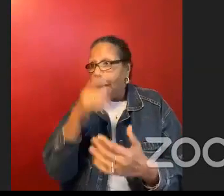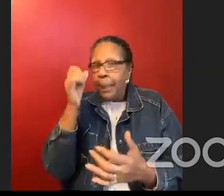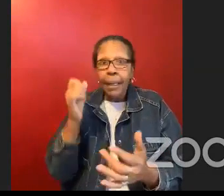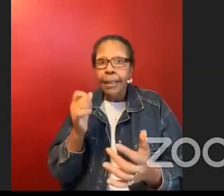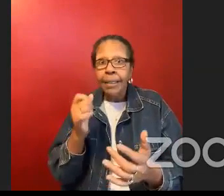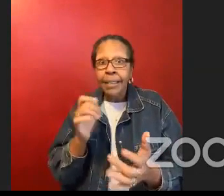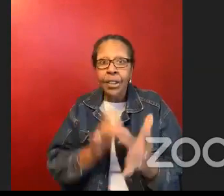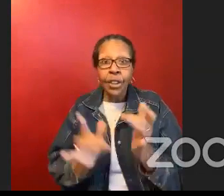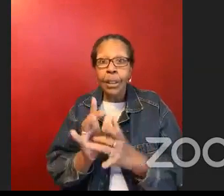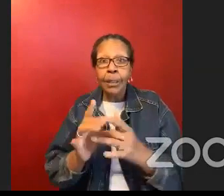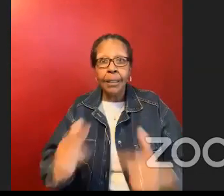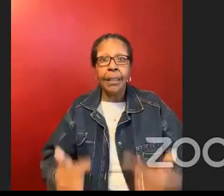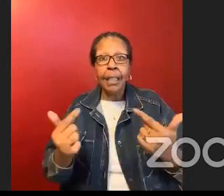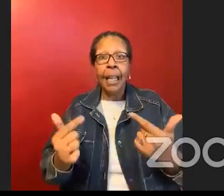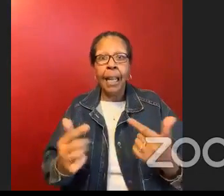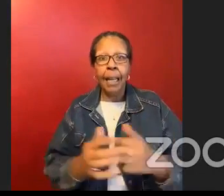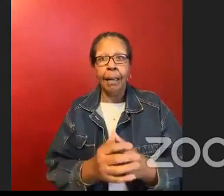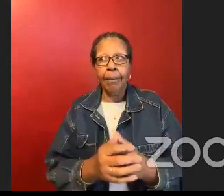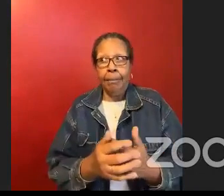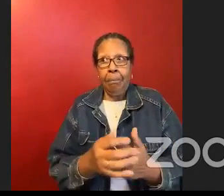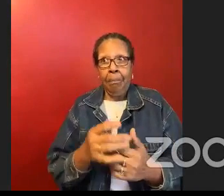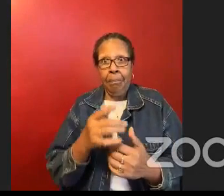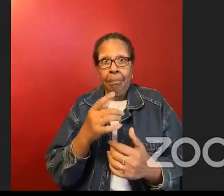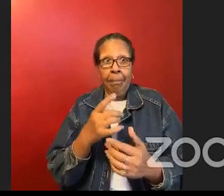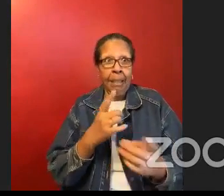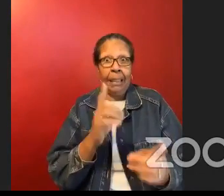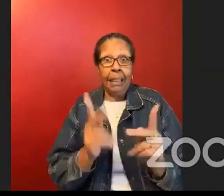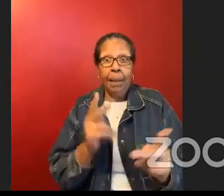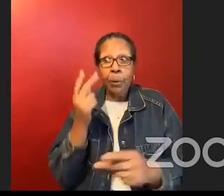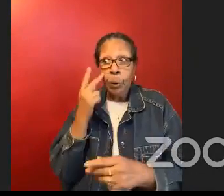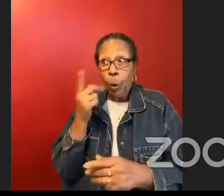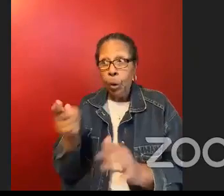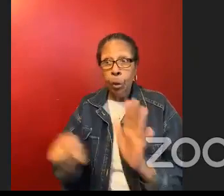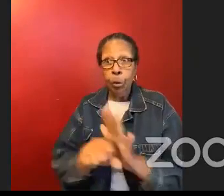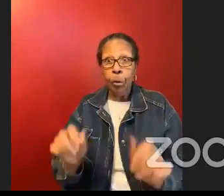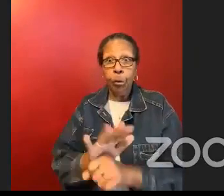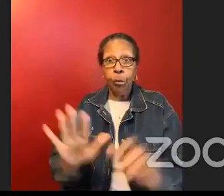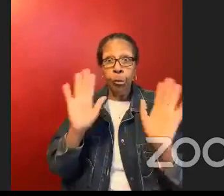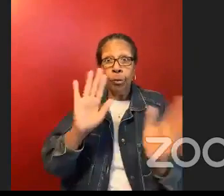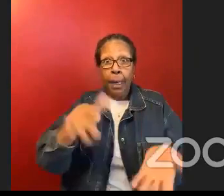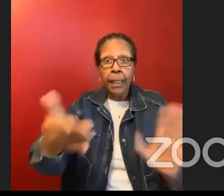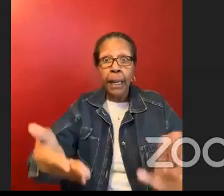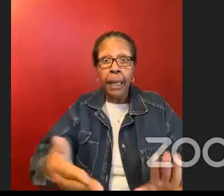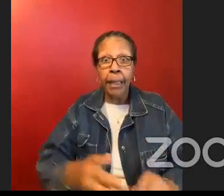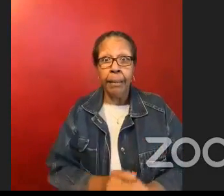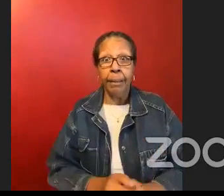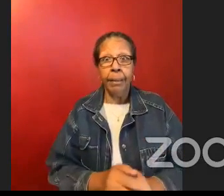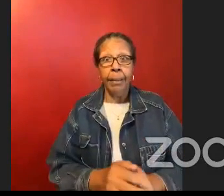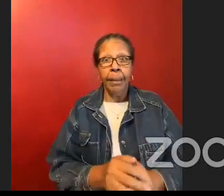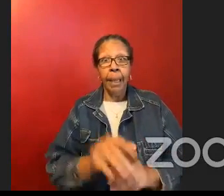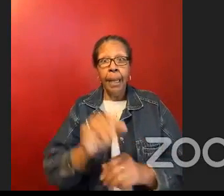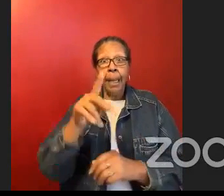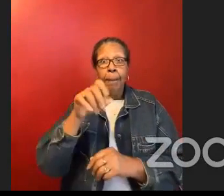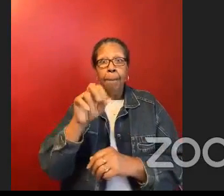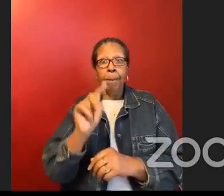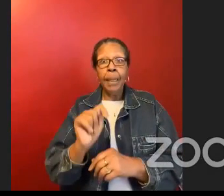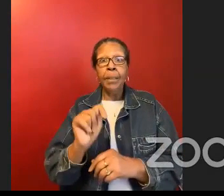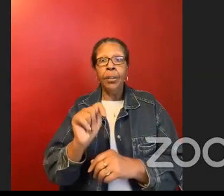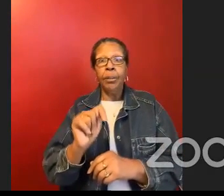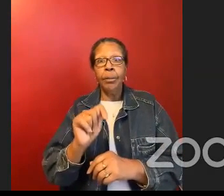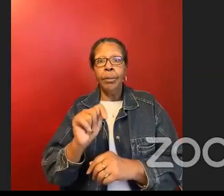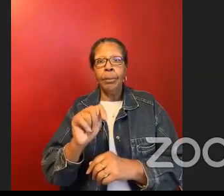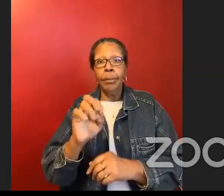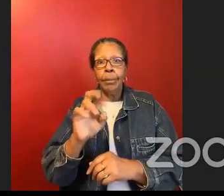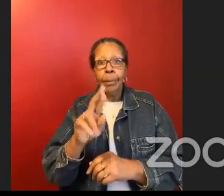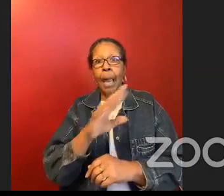because, you know, we saw you crucified. Peter and John had gone to the tomb to see that the tomb was empty.